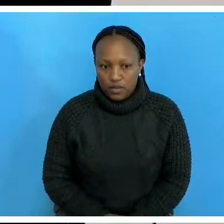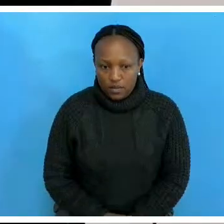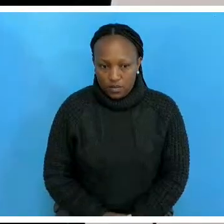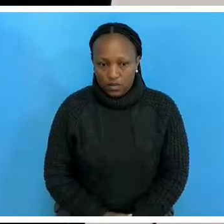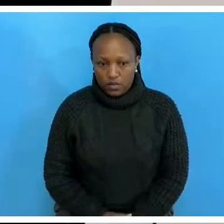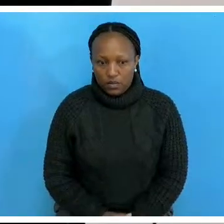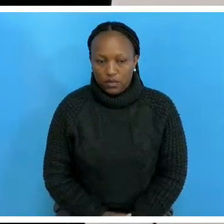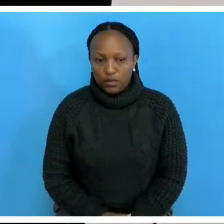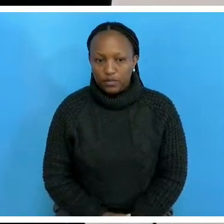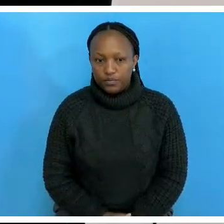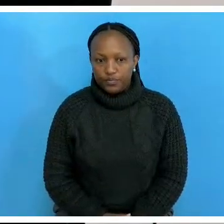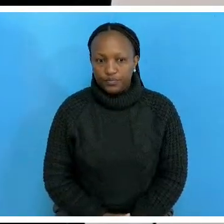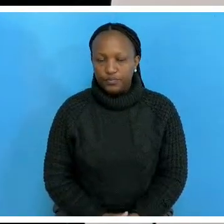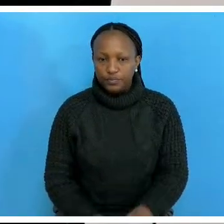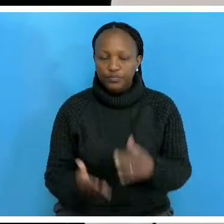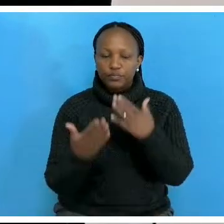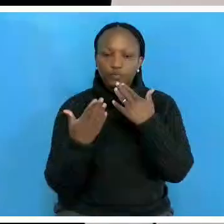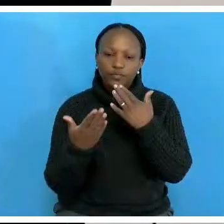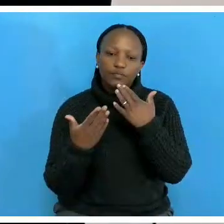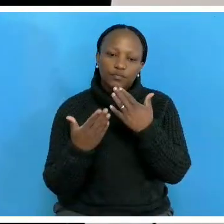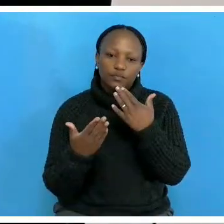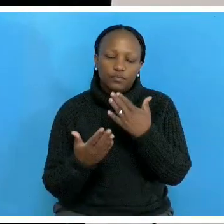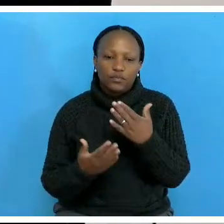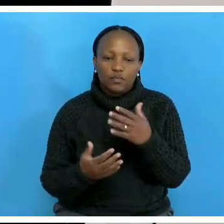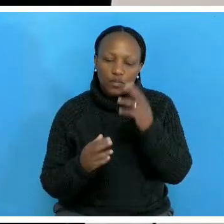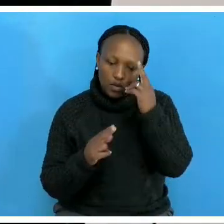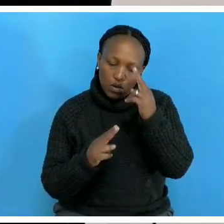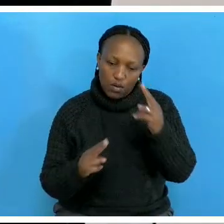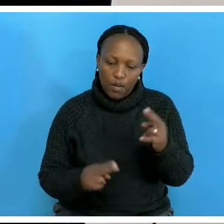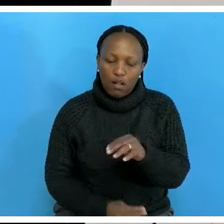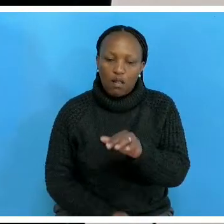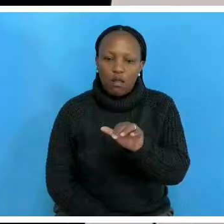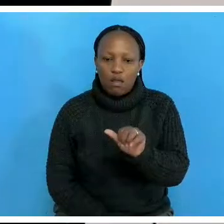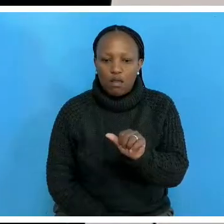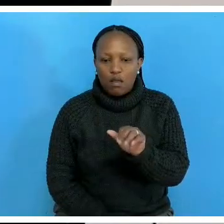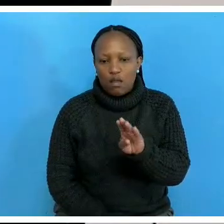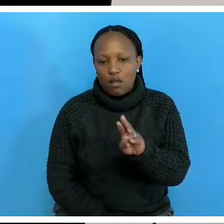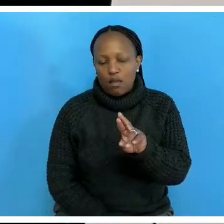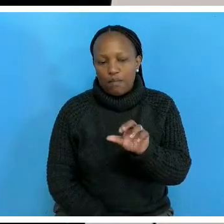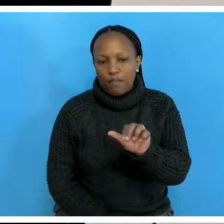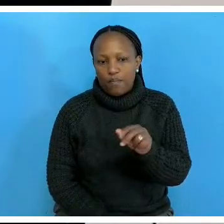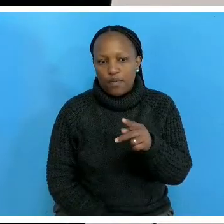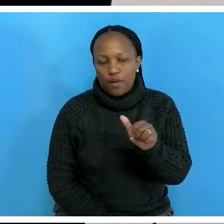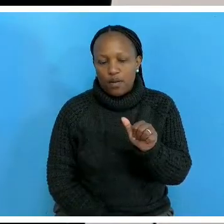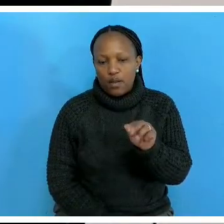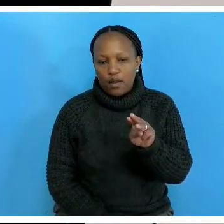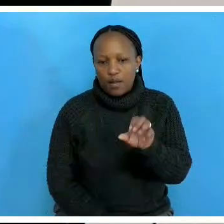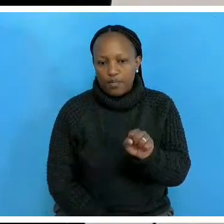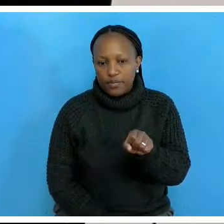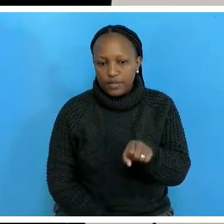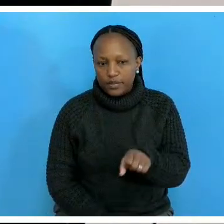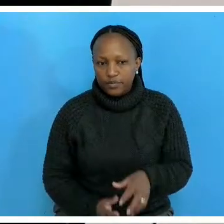Baie dankie, Honorable Abrams. Wat jy gesê het, is regtig diep vir ons